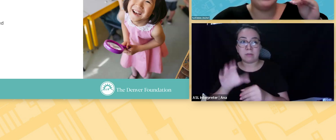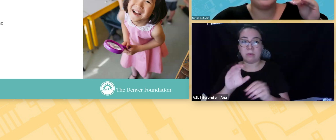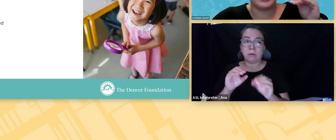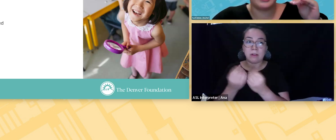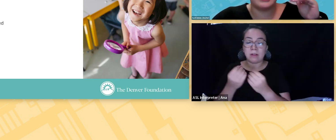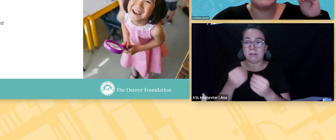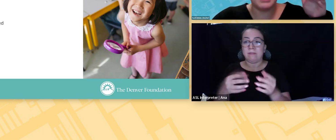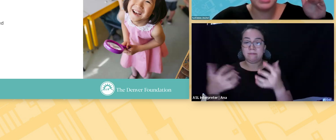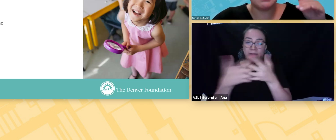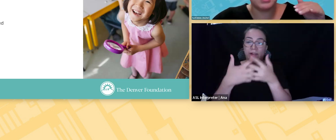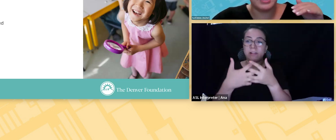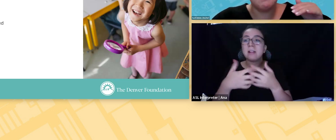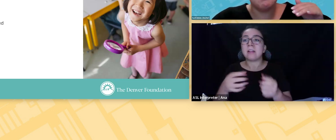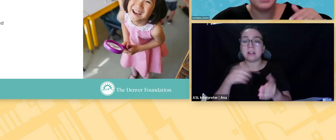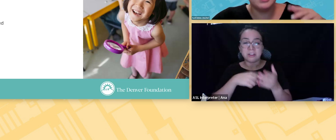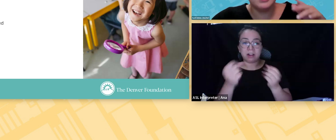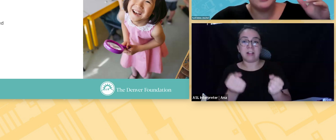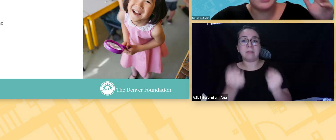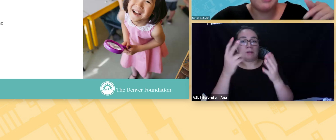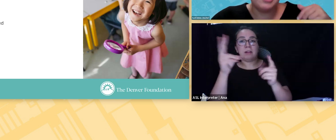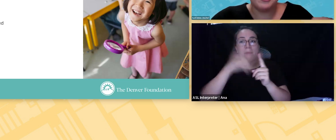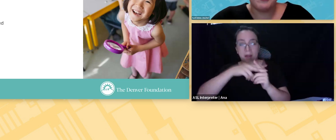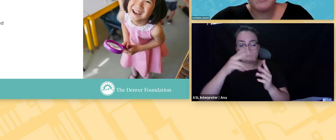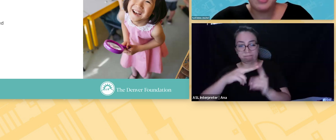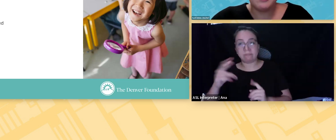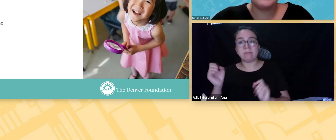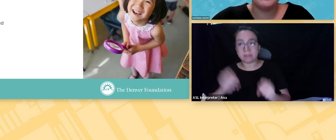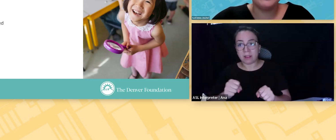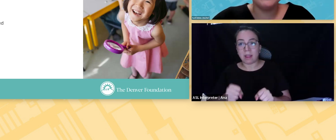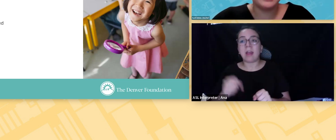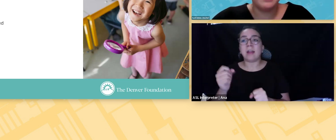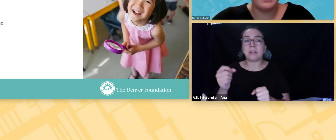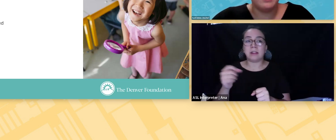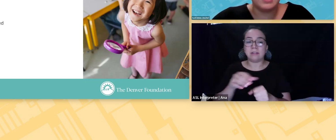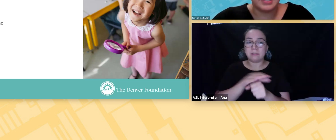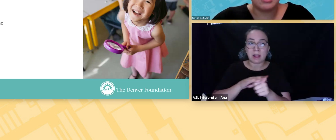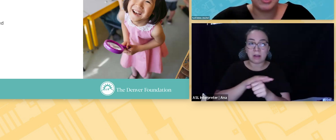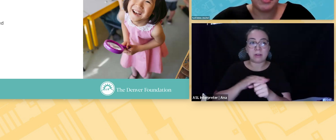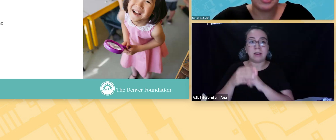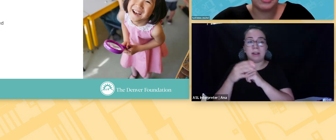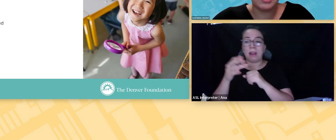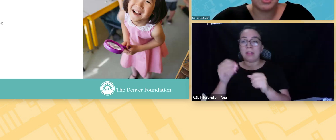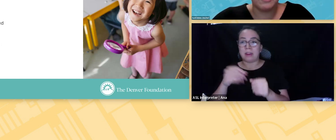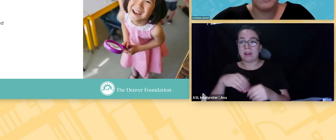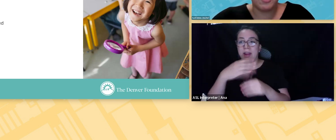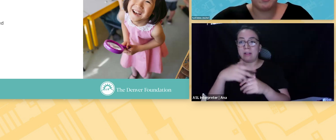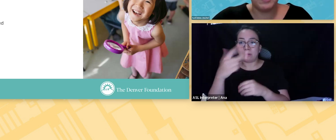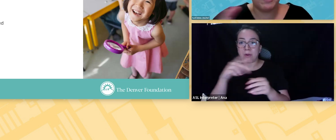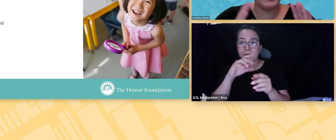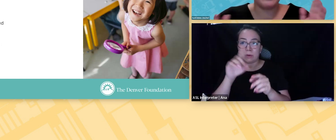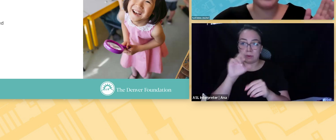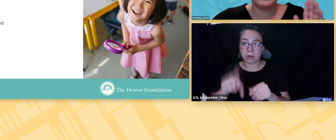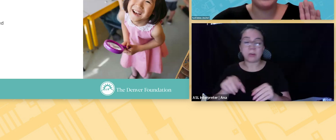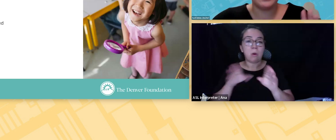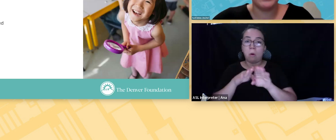able to check as many as apply. The county and geographic area served, and then these next 3 questions are open